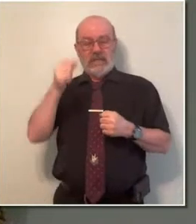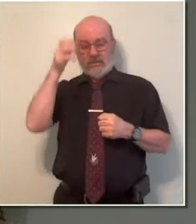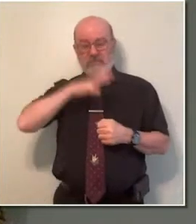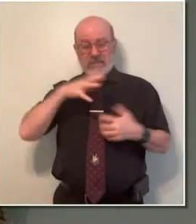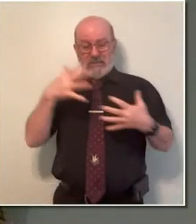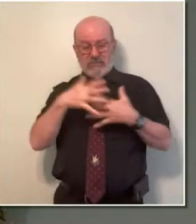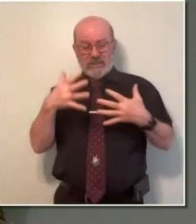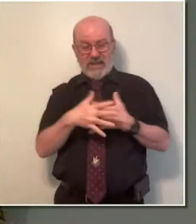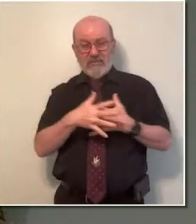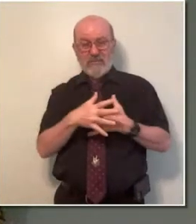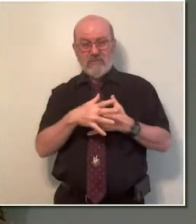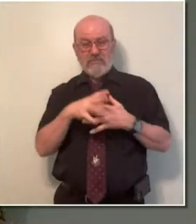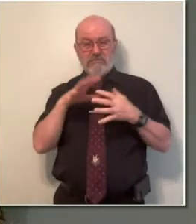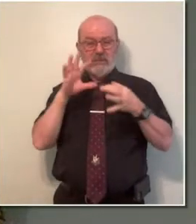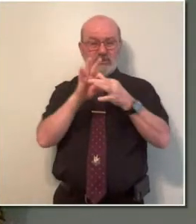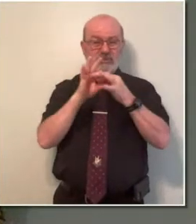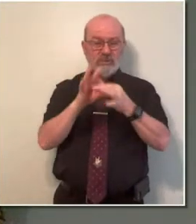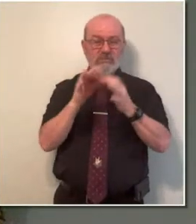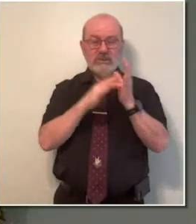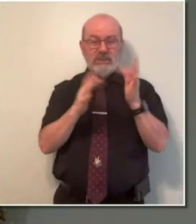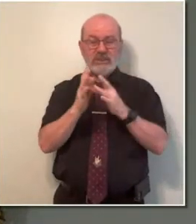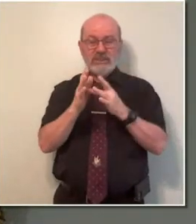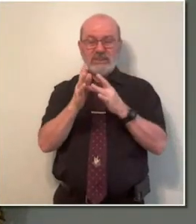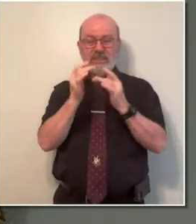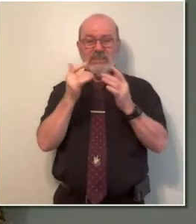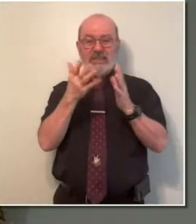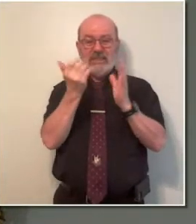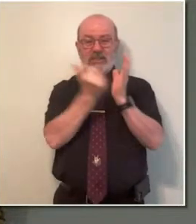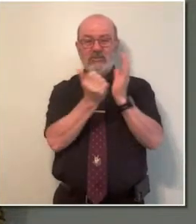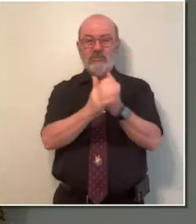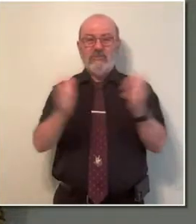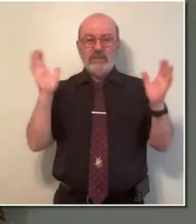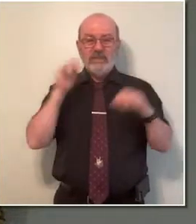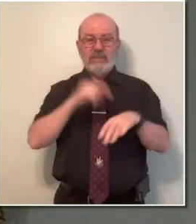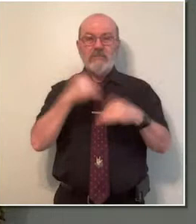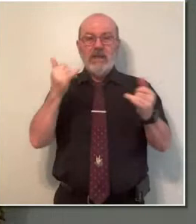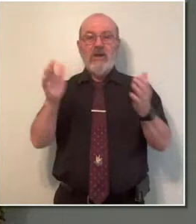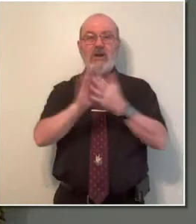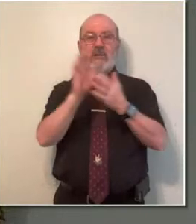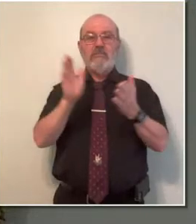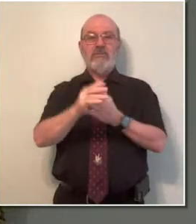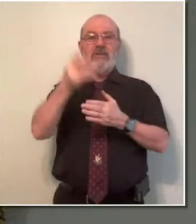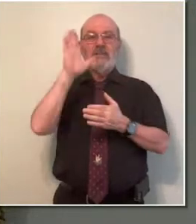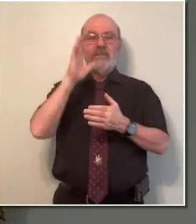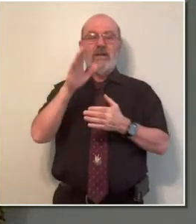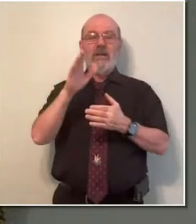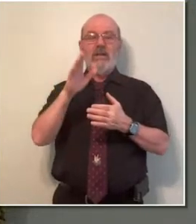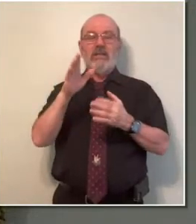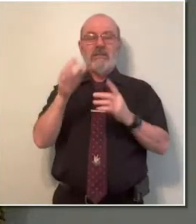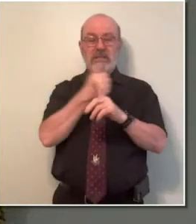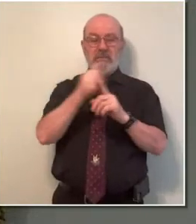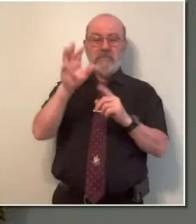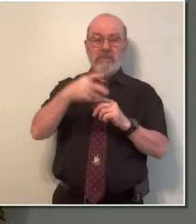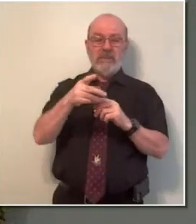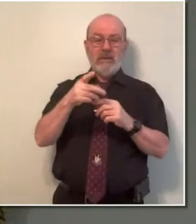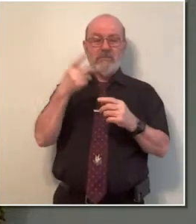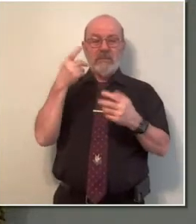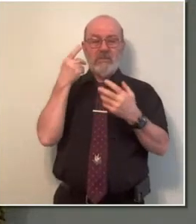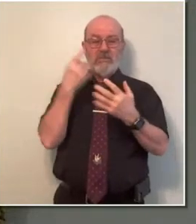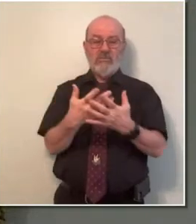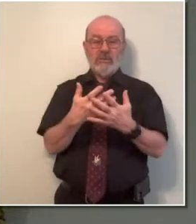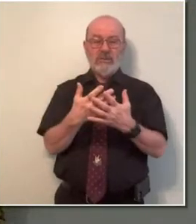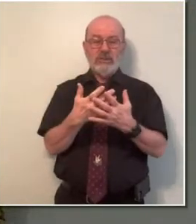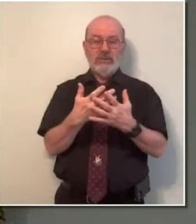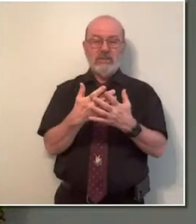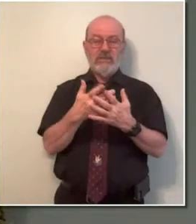being associated with Jesus during the crucifixion now are praising God they get to get beat up and locked up for him. The Holy